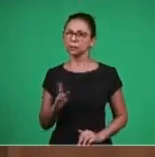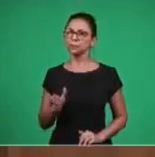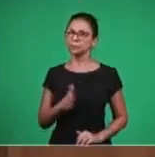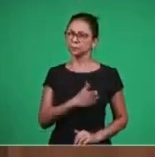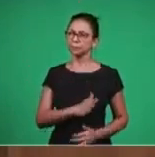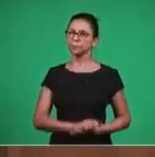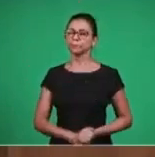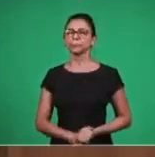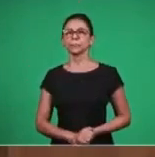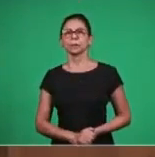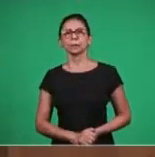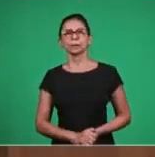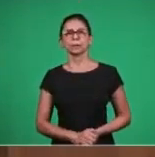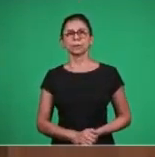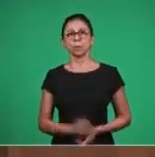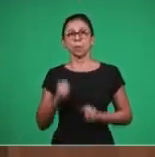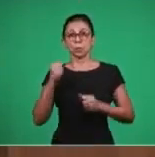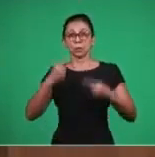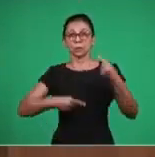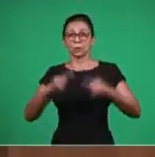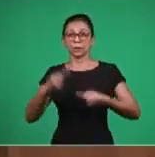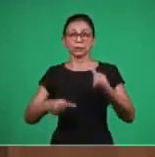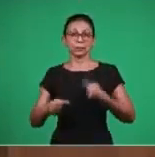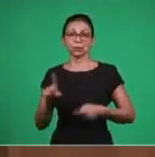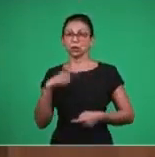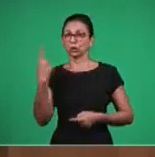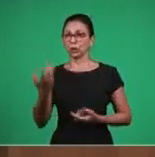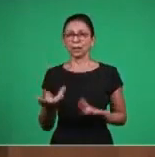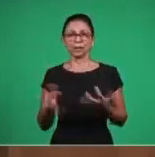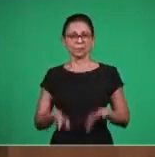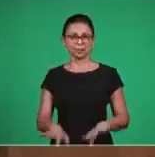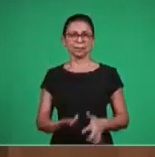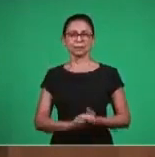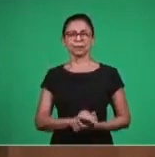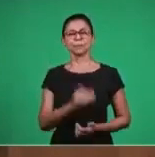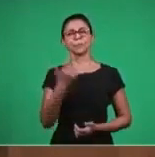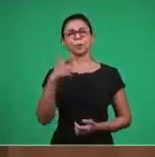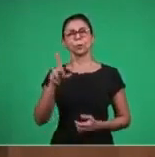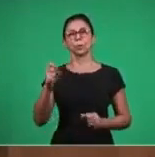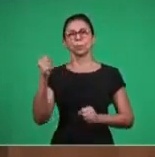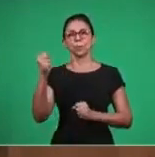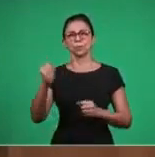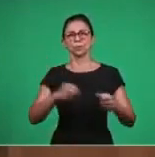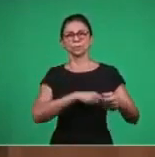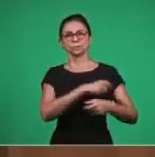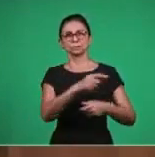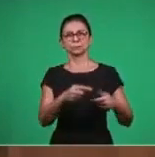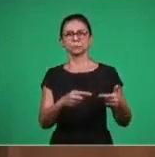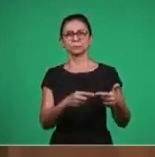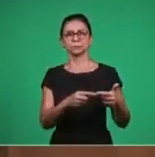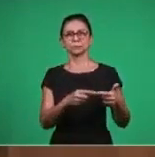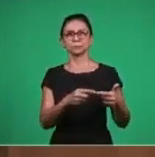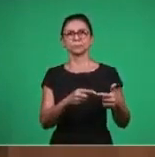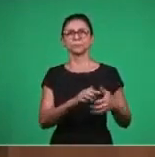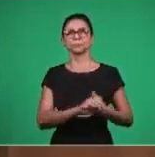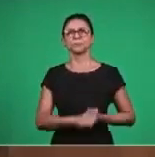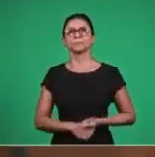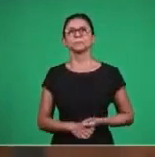And so, political power does not work for us. But now, another power.